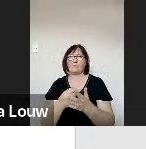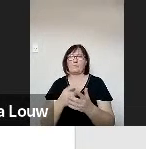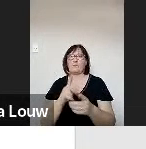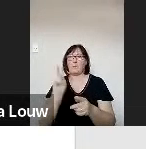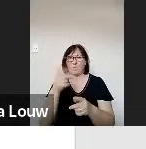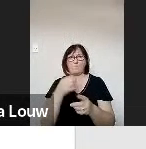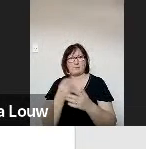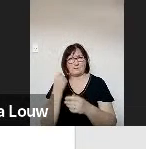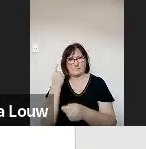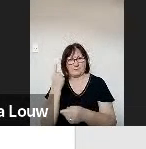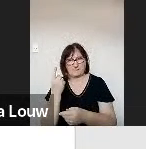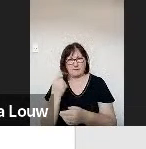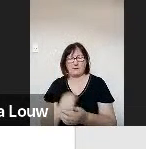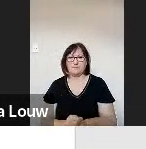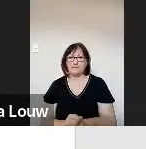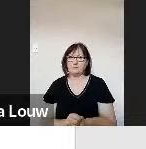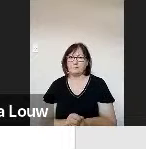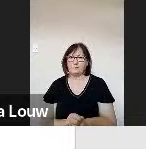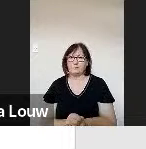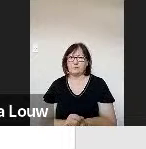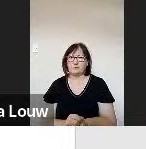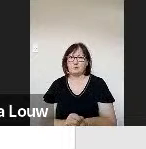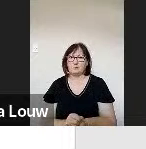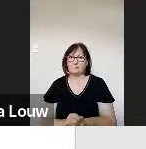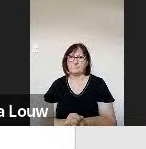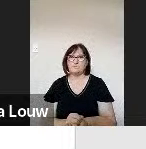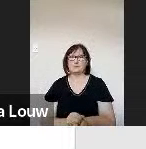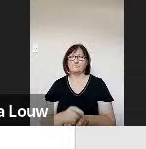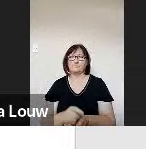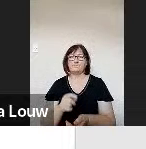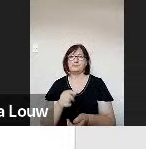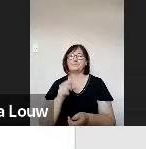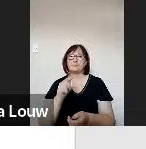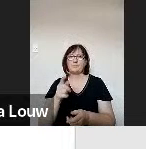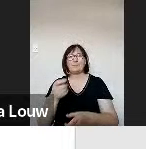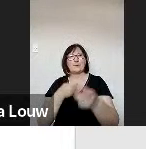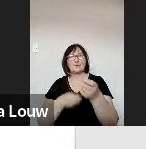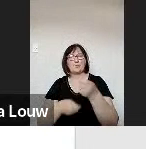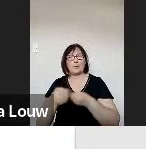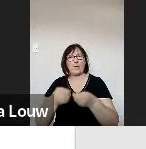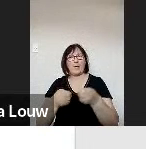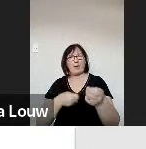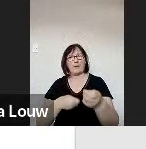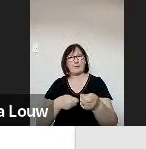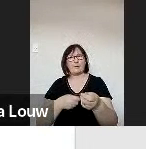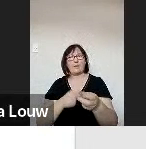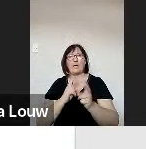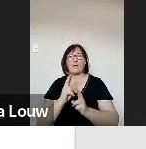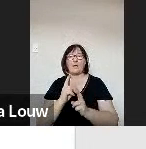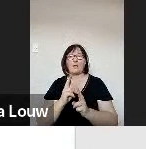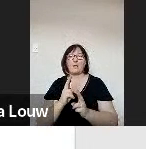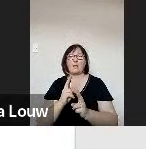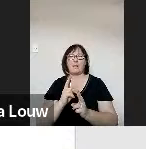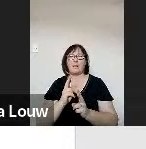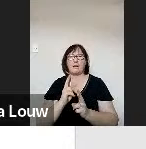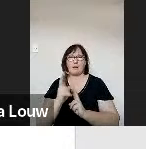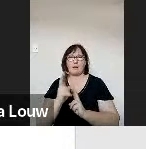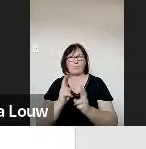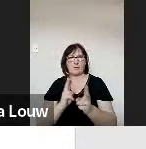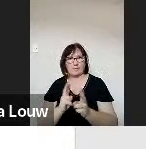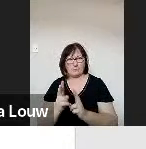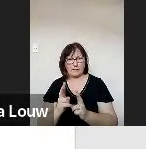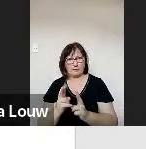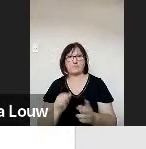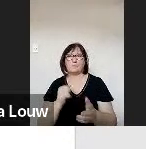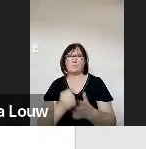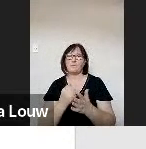classify to give effect to trade agreements. If one may look at the Schedule 1, Part 1,